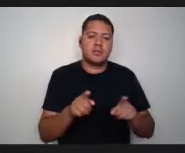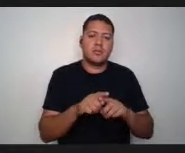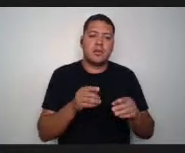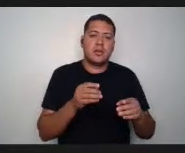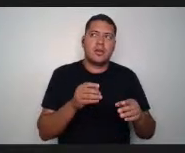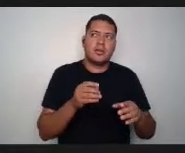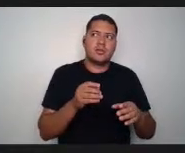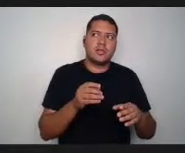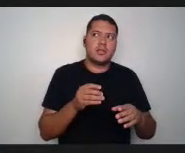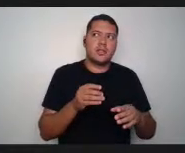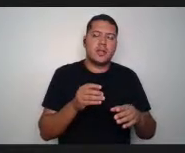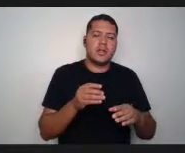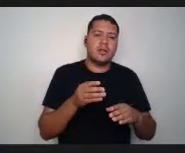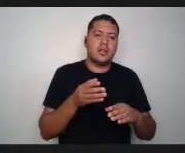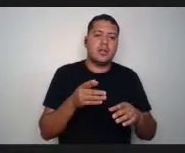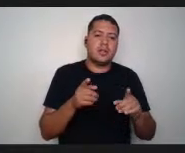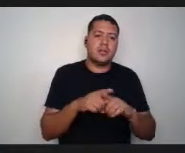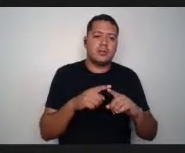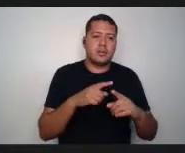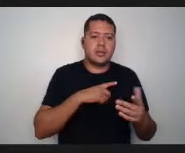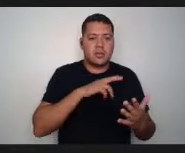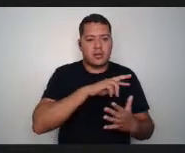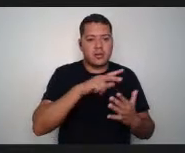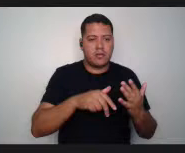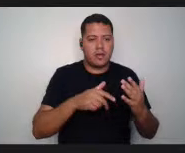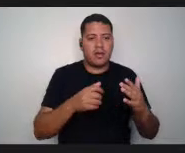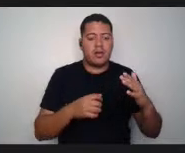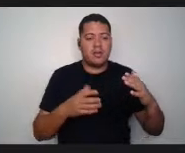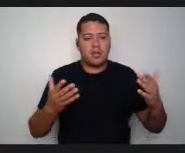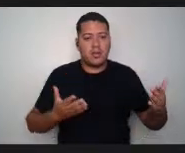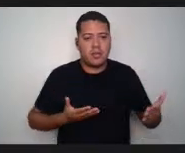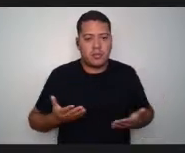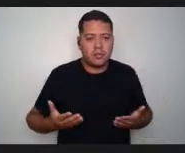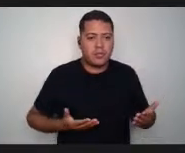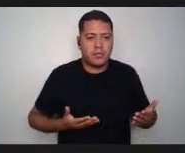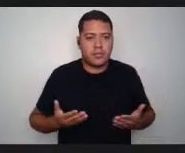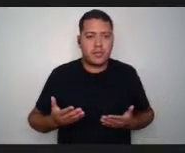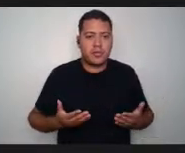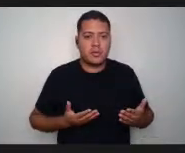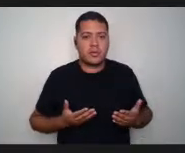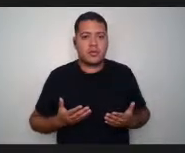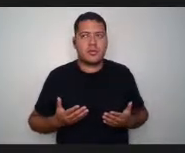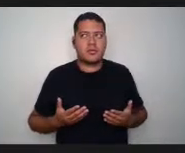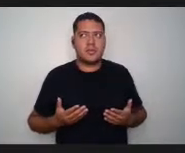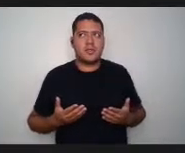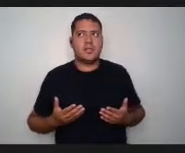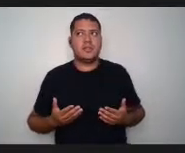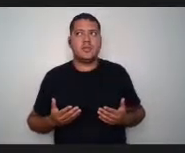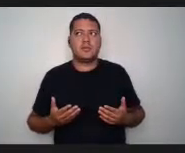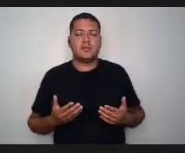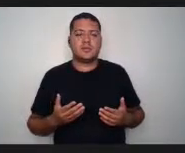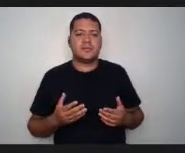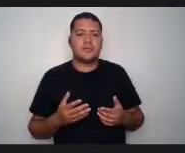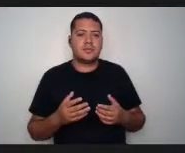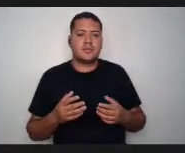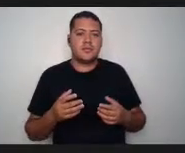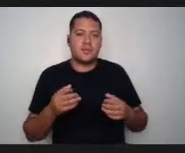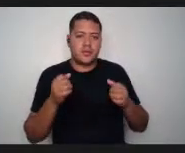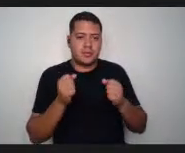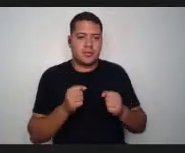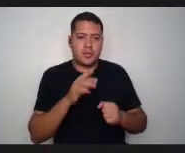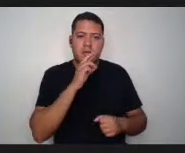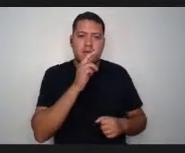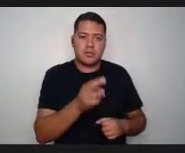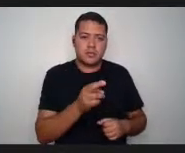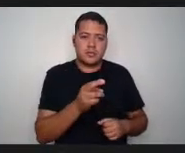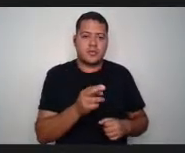they want. And on the other side, you have many employees who are waiting for this task to